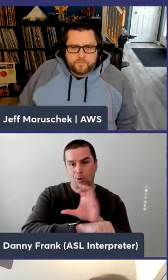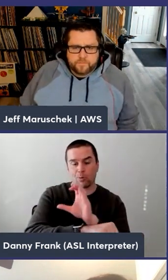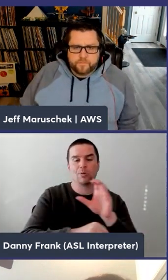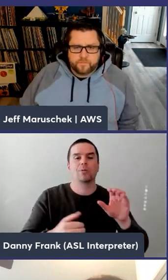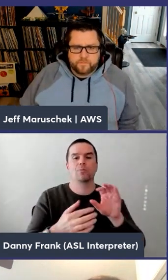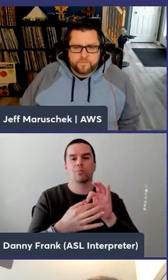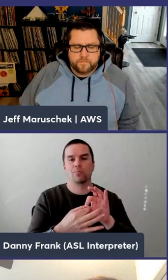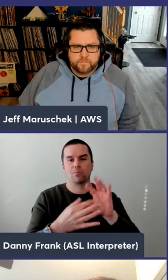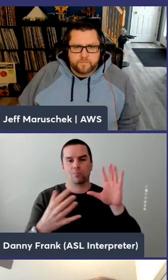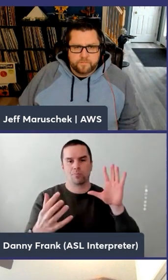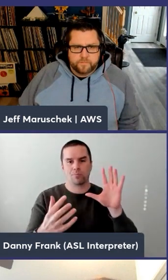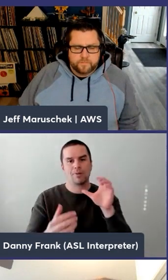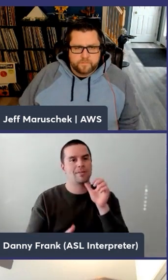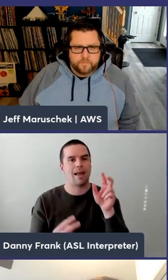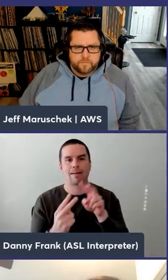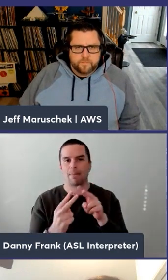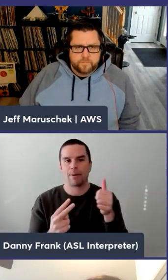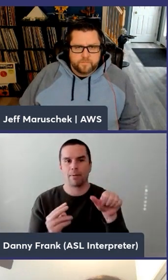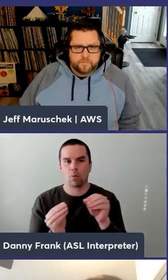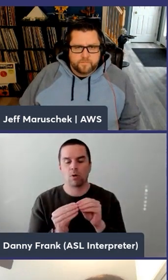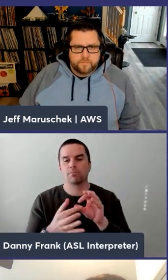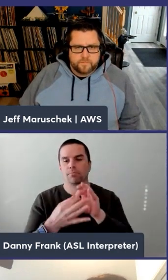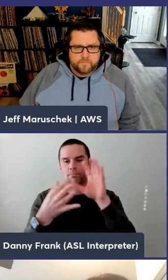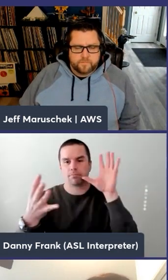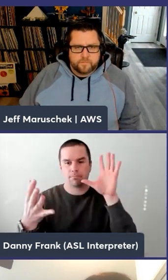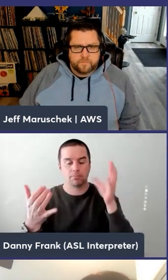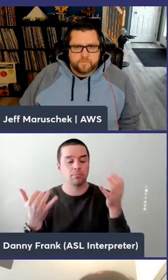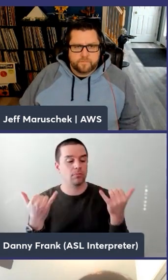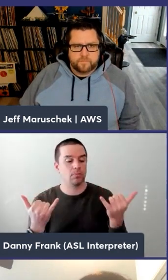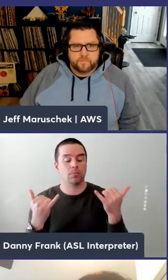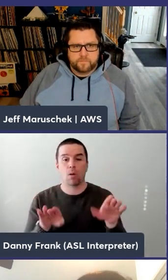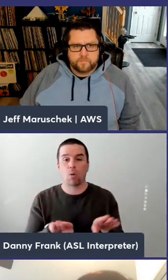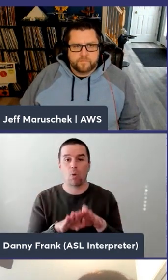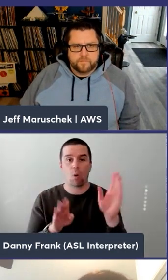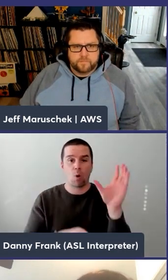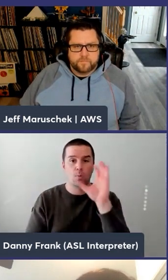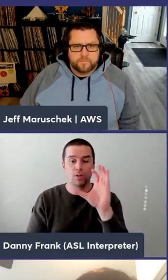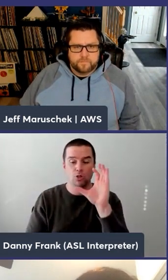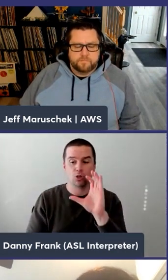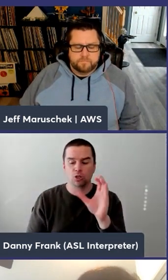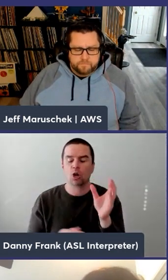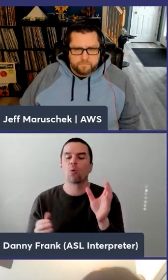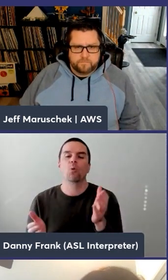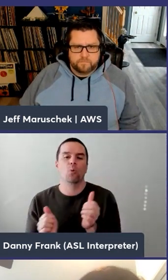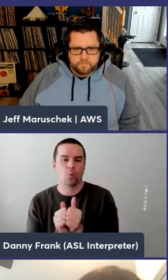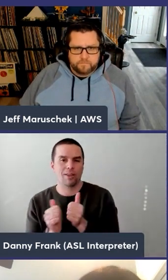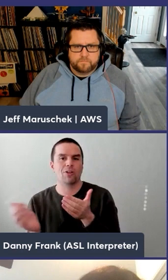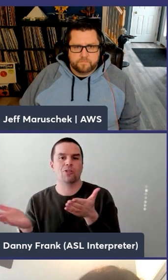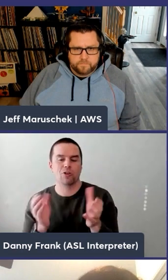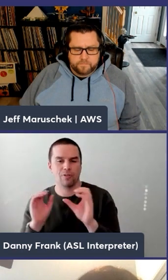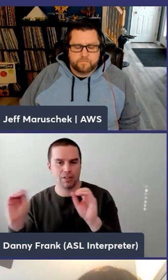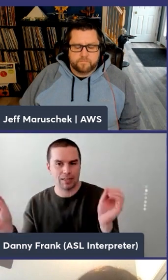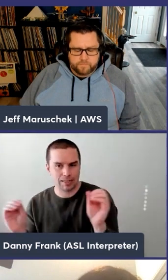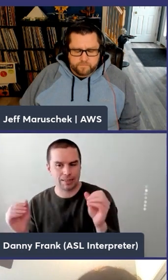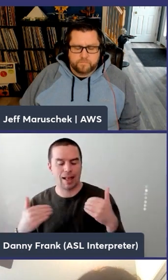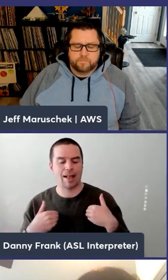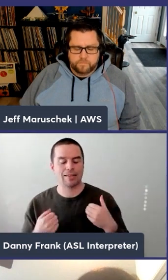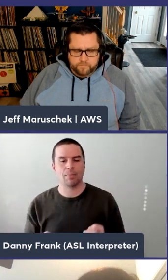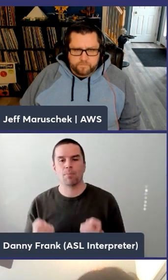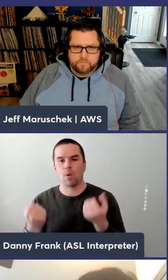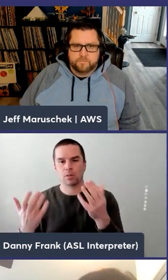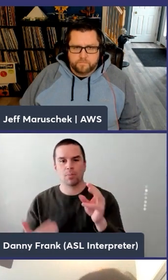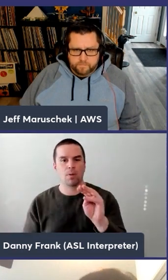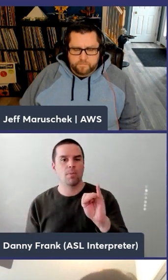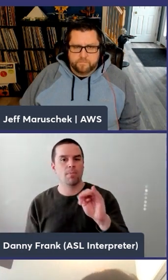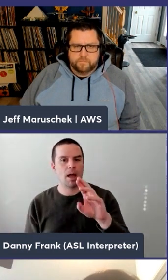what you think about OpenSearch is now in serverless, it's multiple microservices that are communicating with each other,